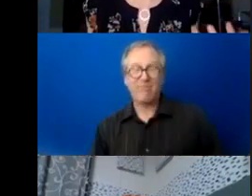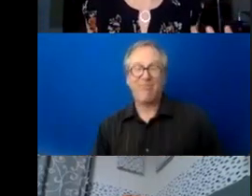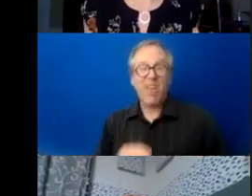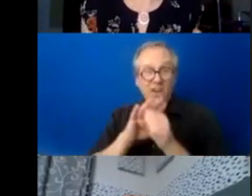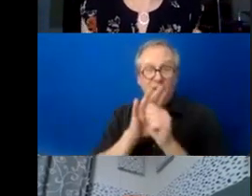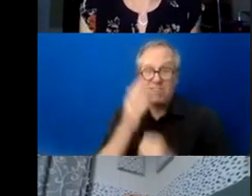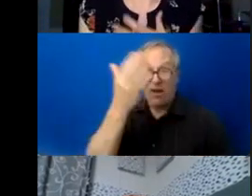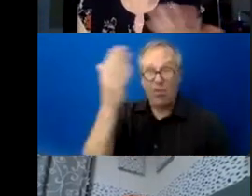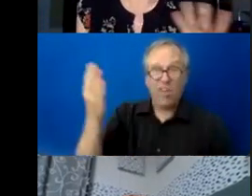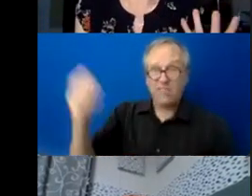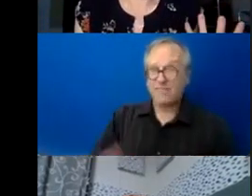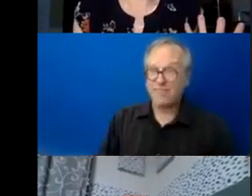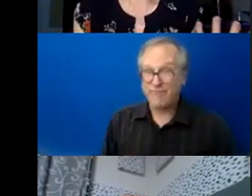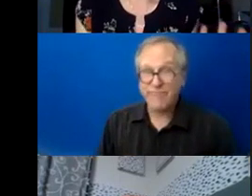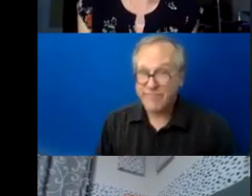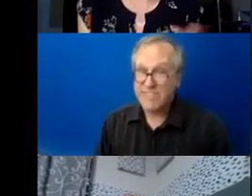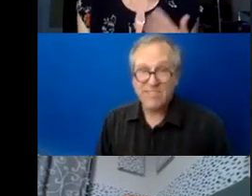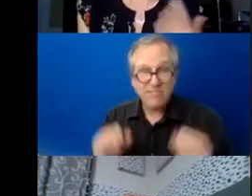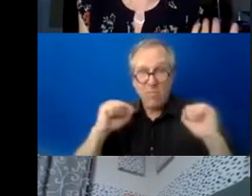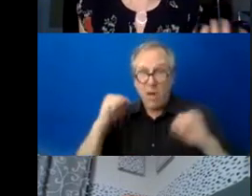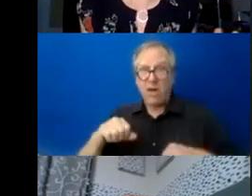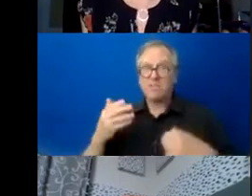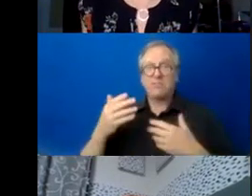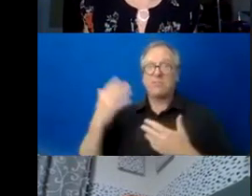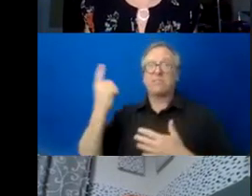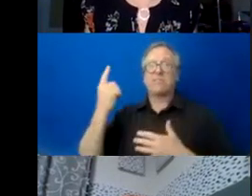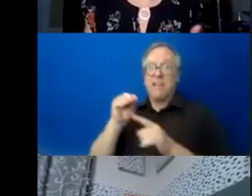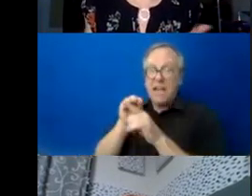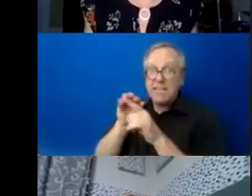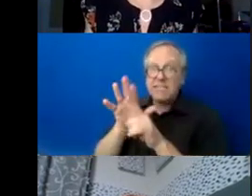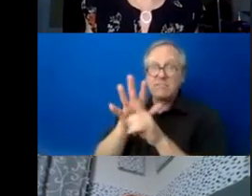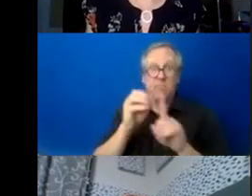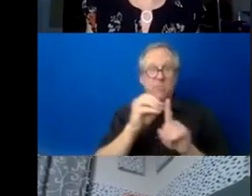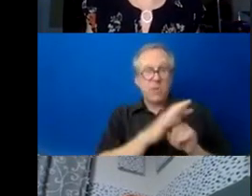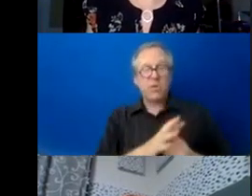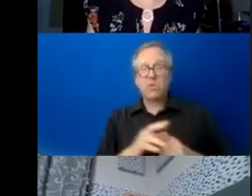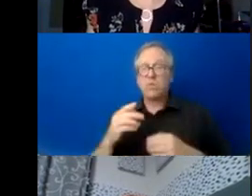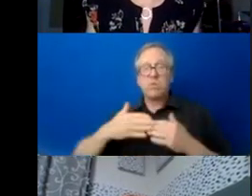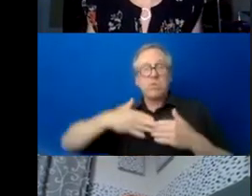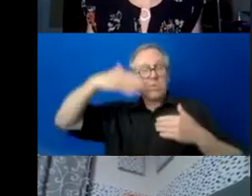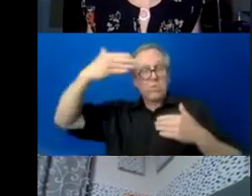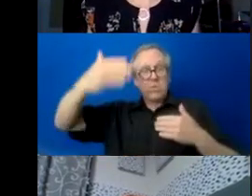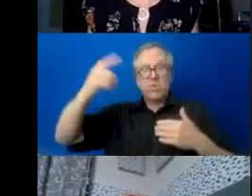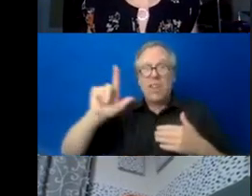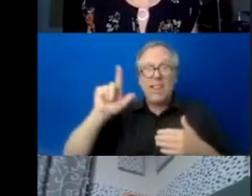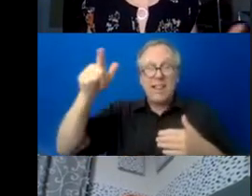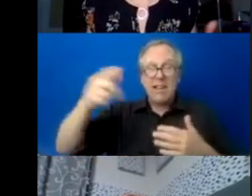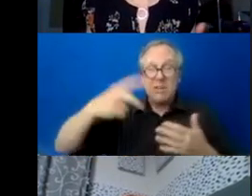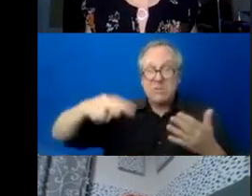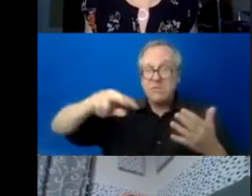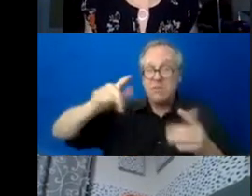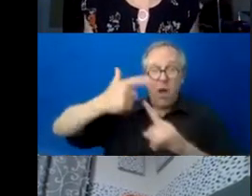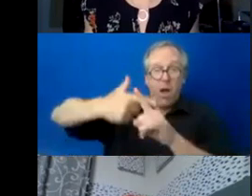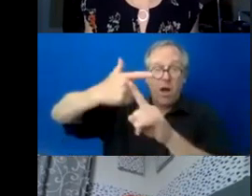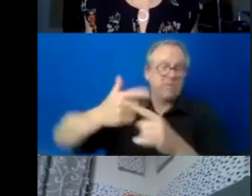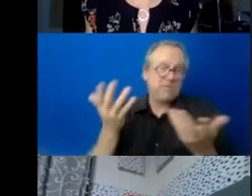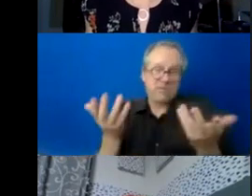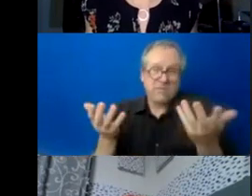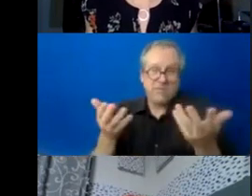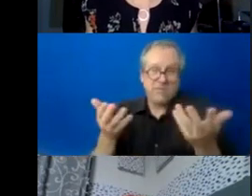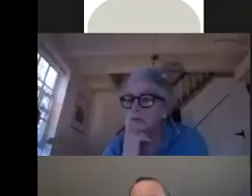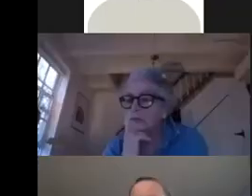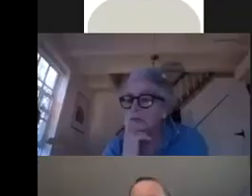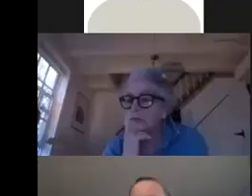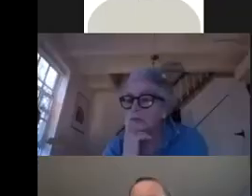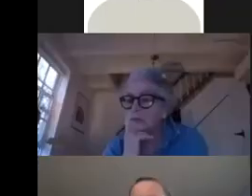and the chances of all of our kids getting exposed in their lifetime is really high. Like we know that it's not